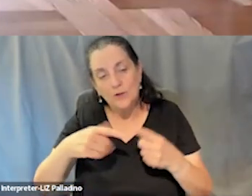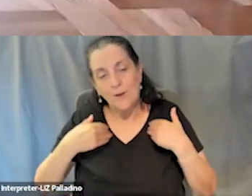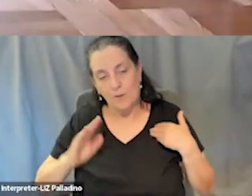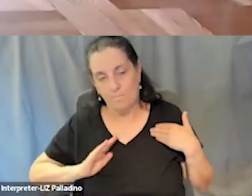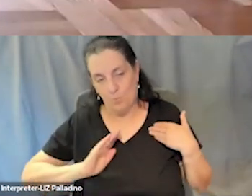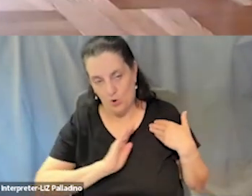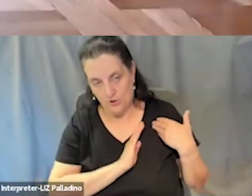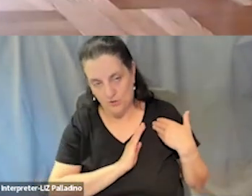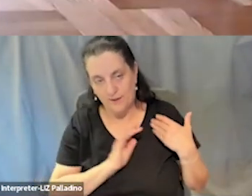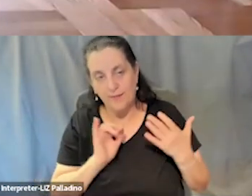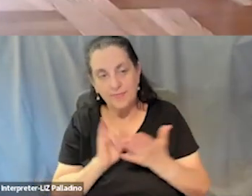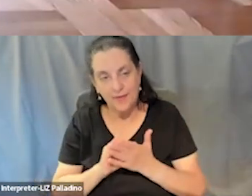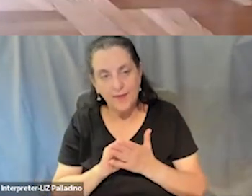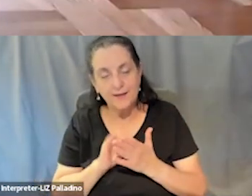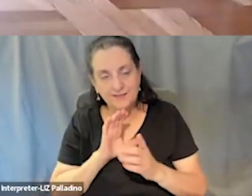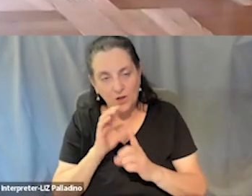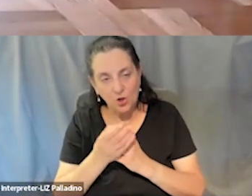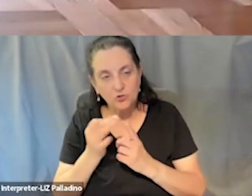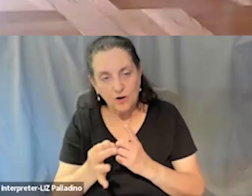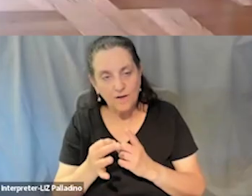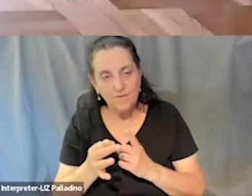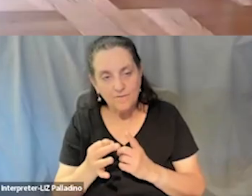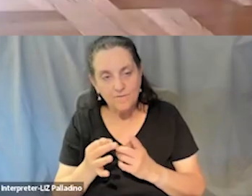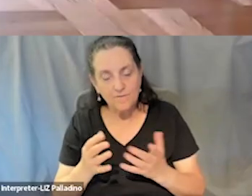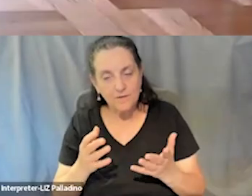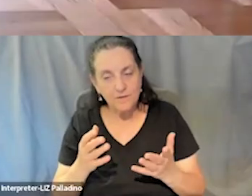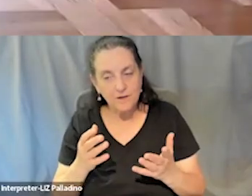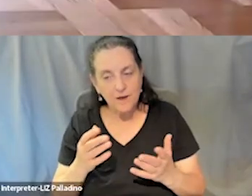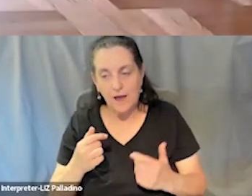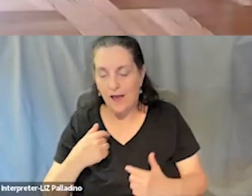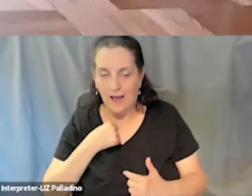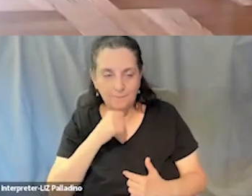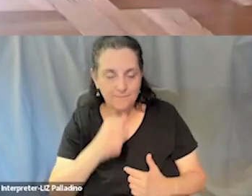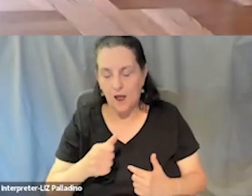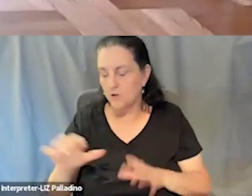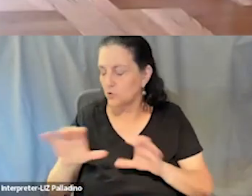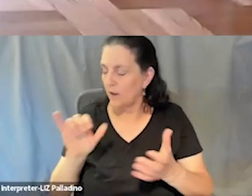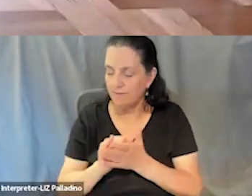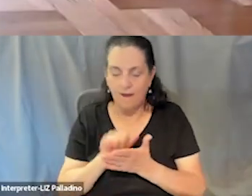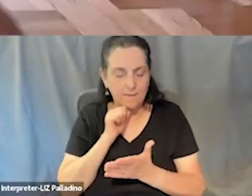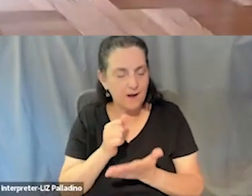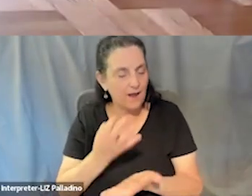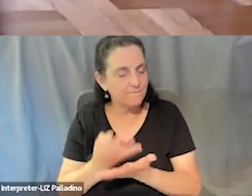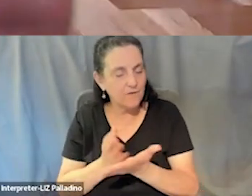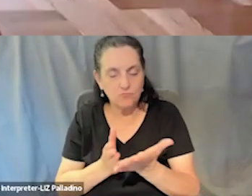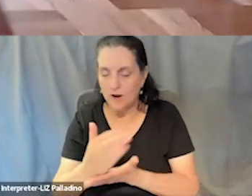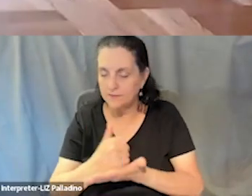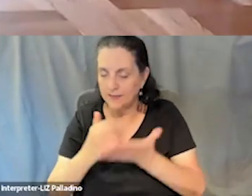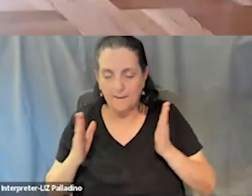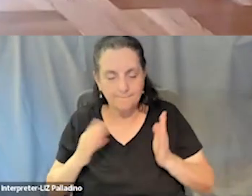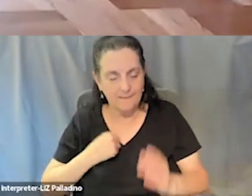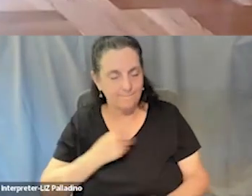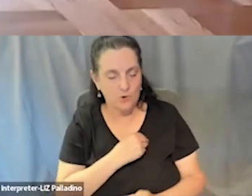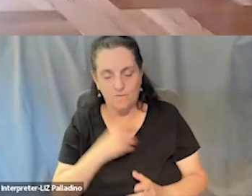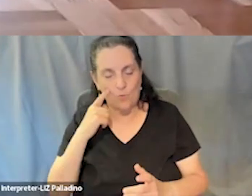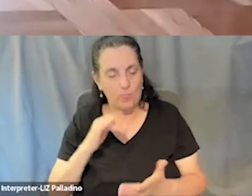has sunk into a culture of saying, I'm not fundraising. I'm not doing that. I'm not a fundraising board member. I don't